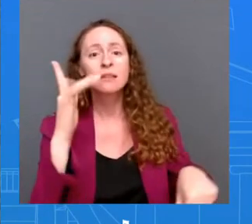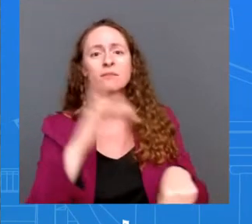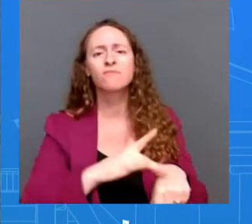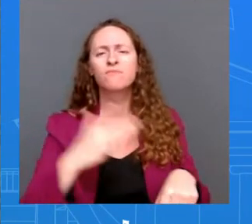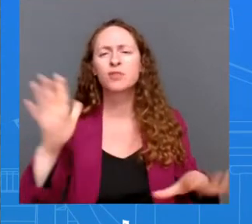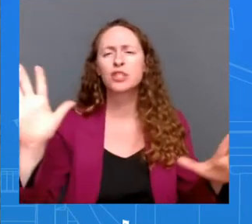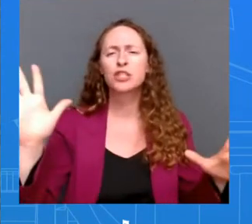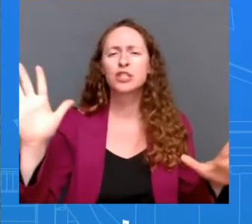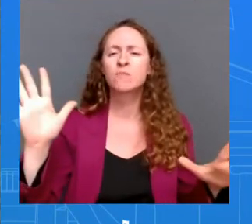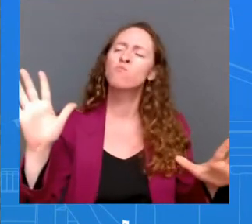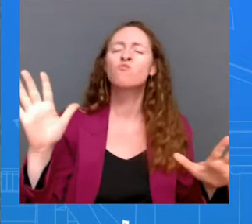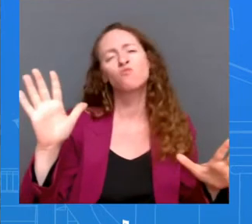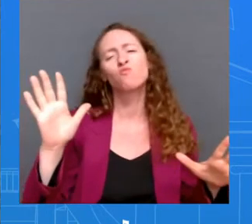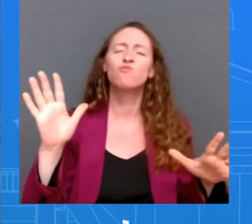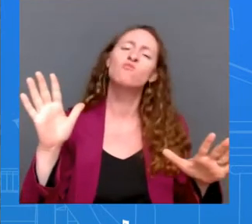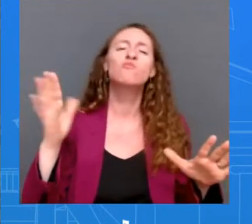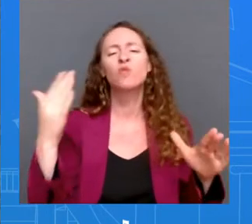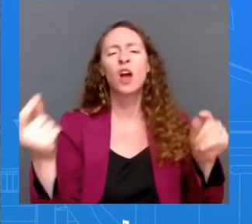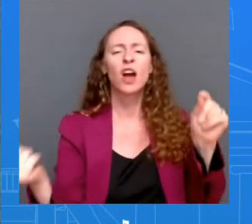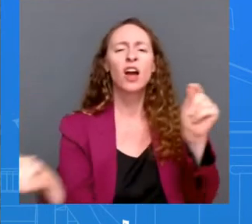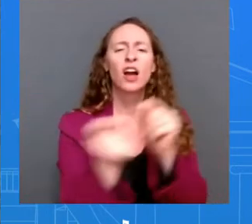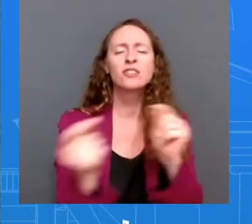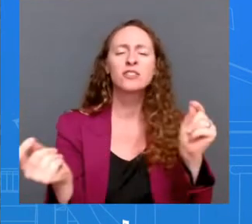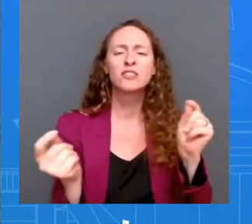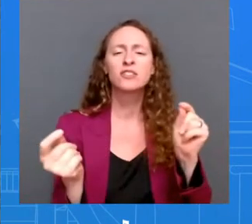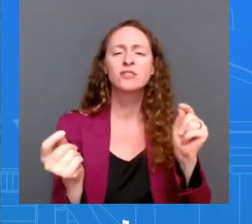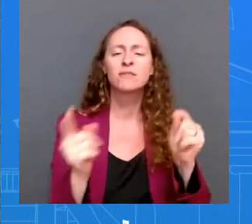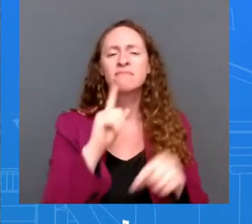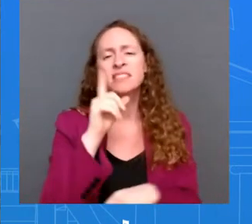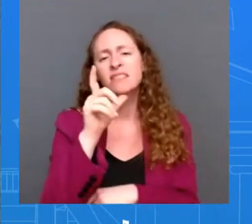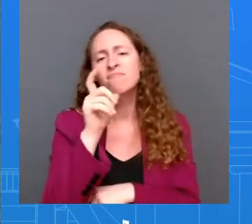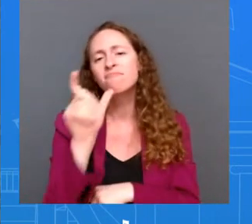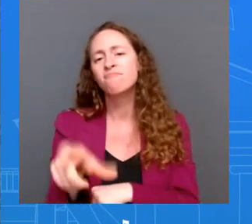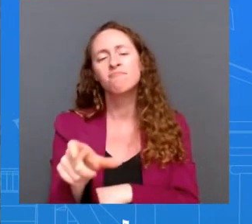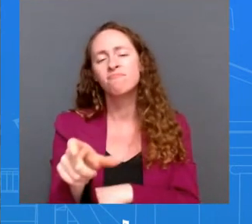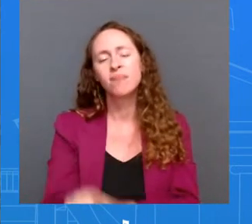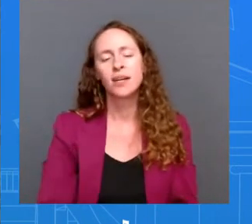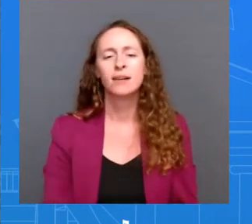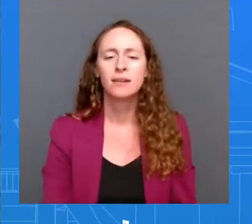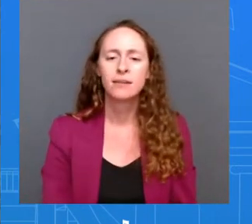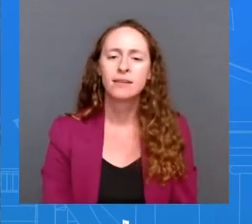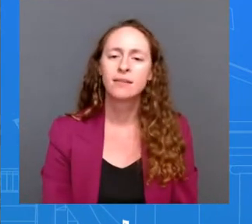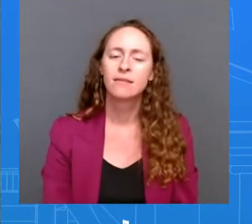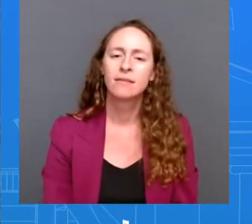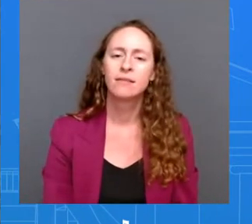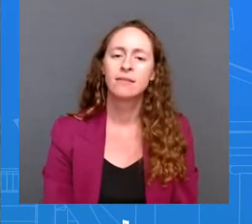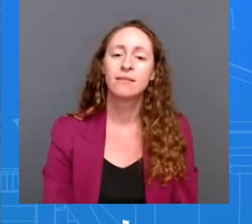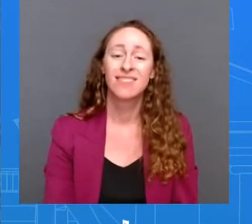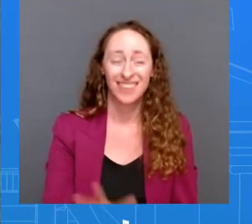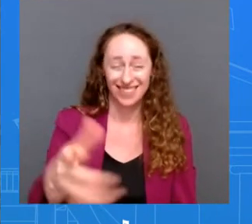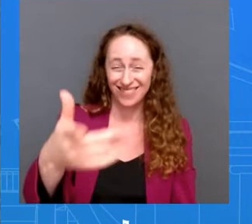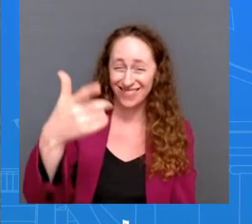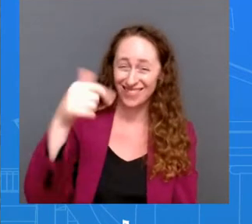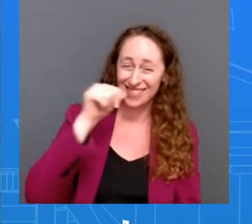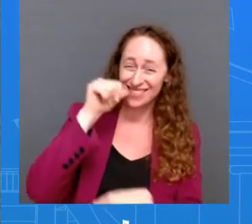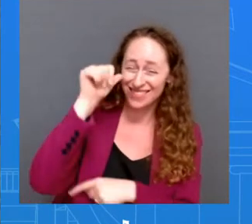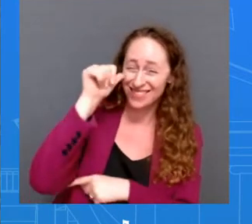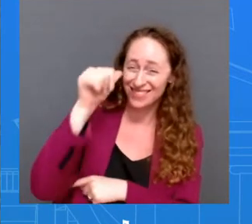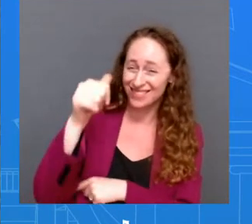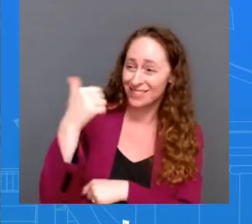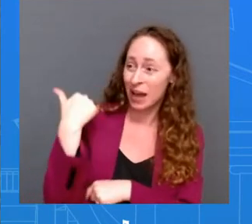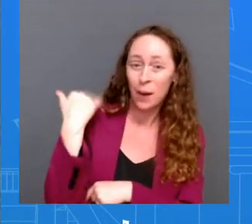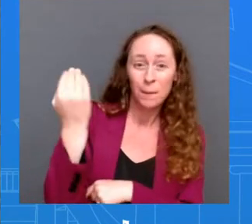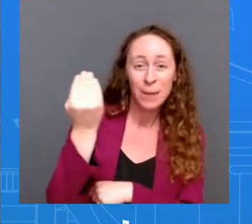China might take steps like this. In fact, I described them for you in quite some detail just the other day, Monday. We also expect